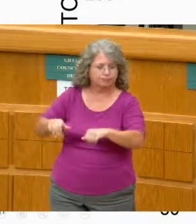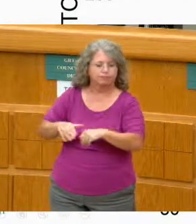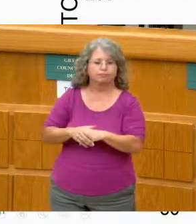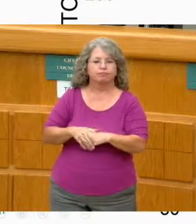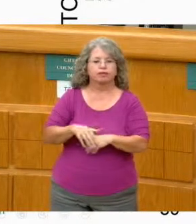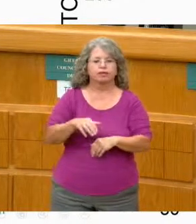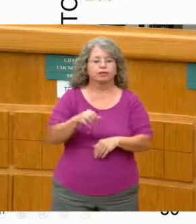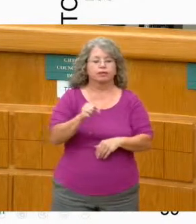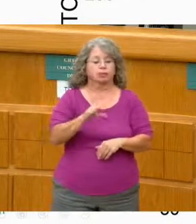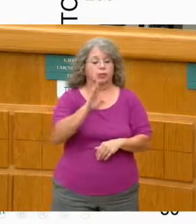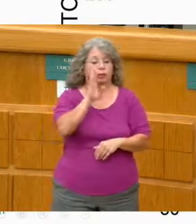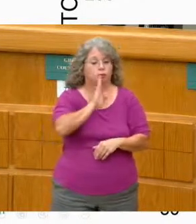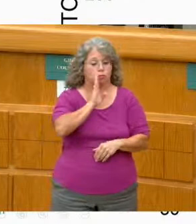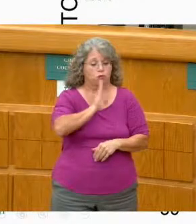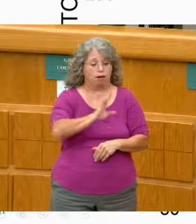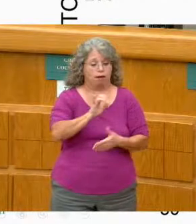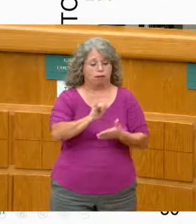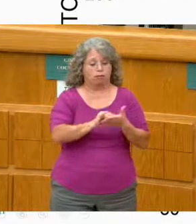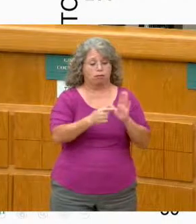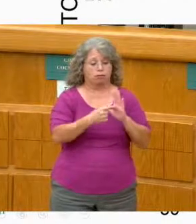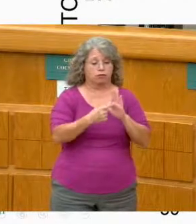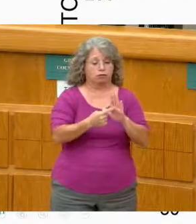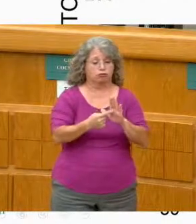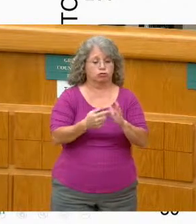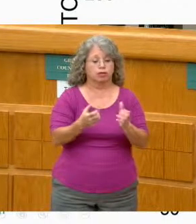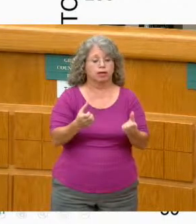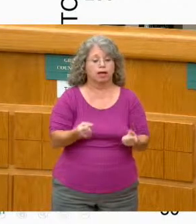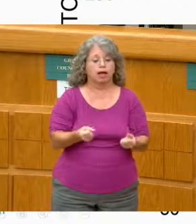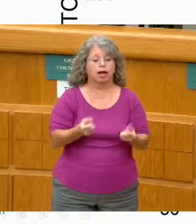is the number of fatalities that are